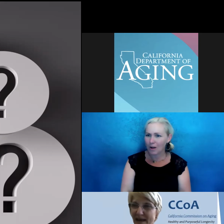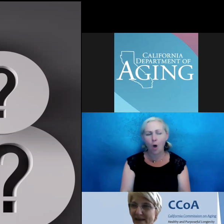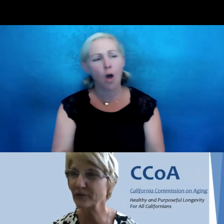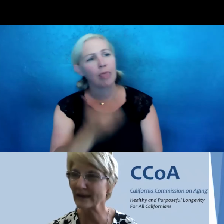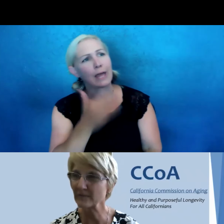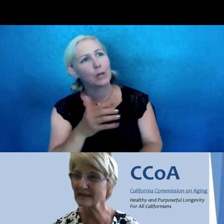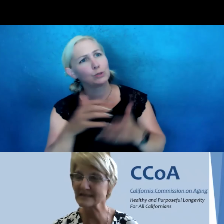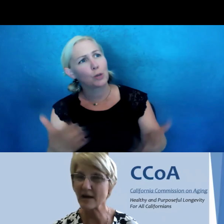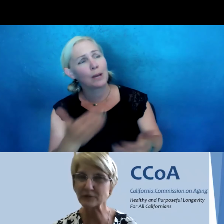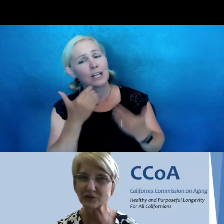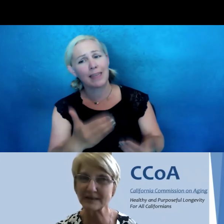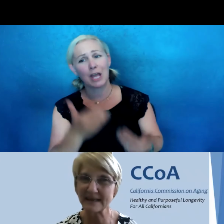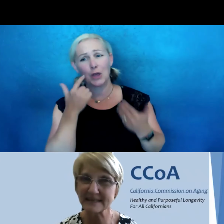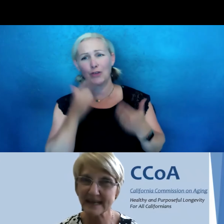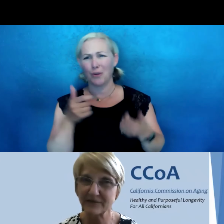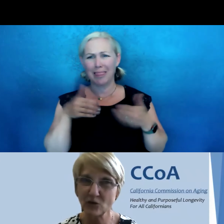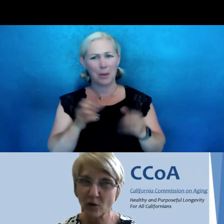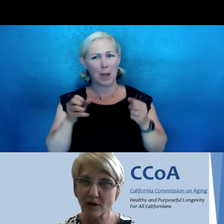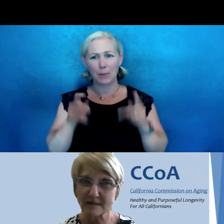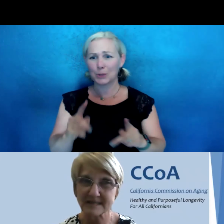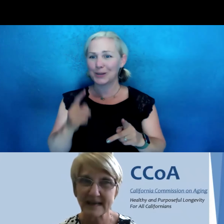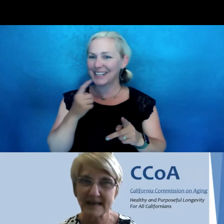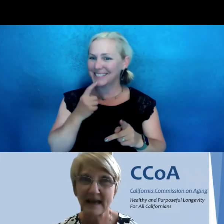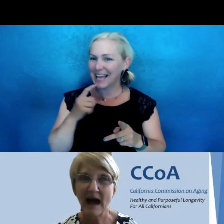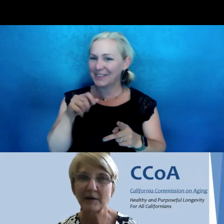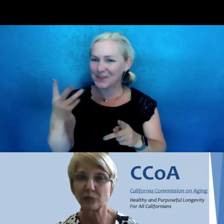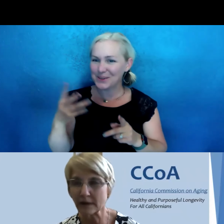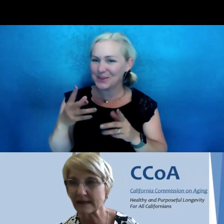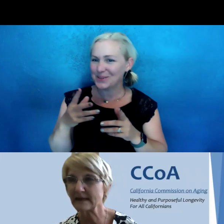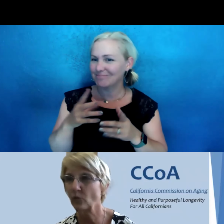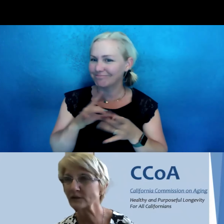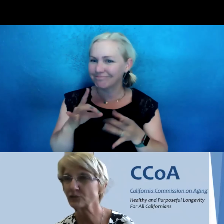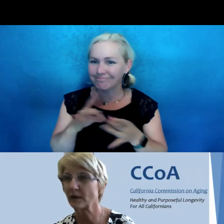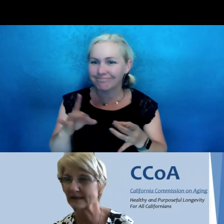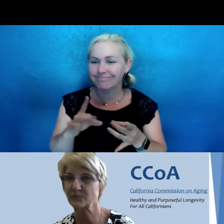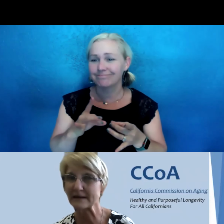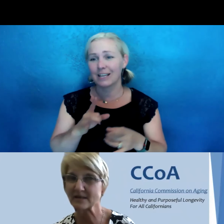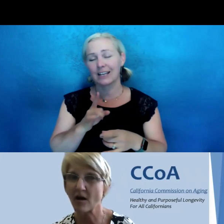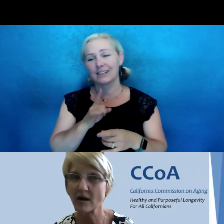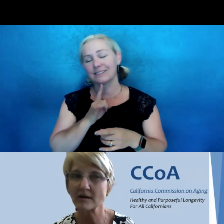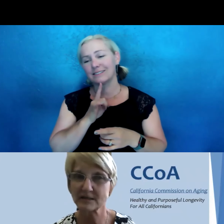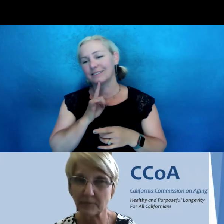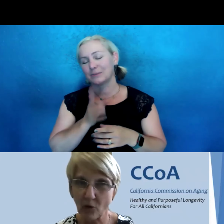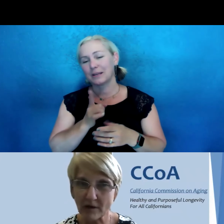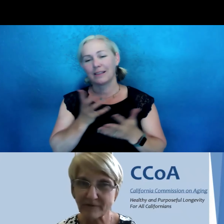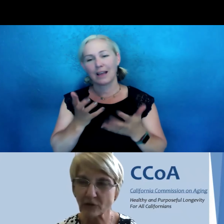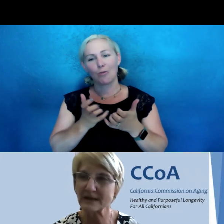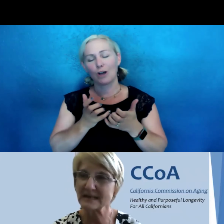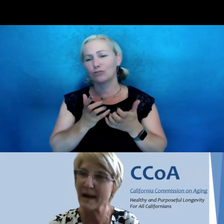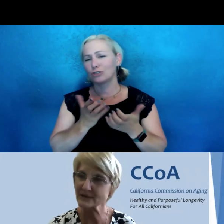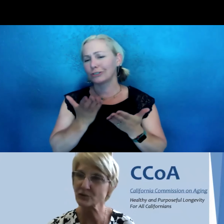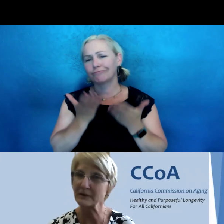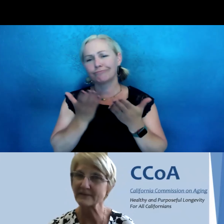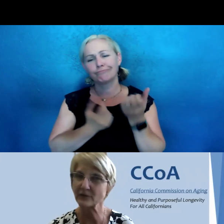much. Thank you for giving me this opportunity to say a few words. I really want to express our support for